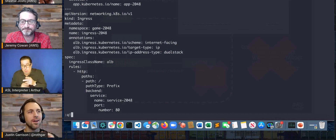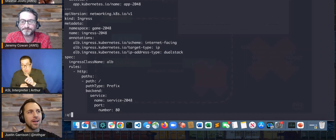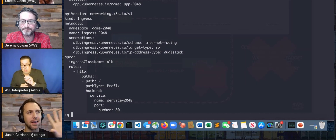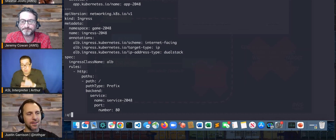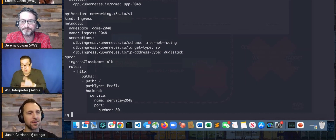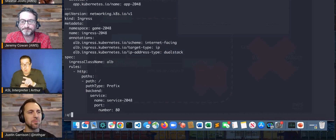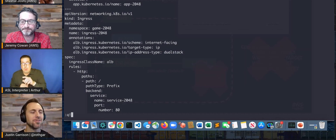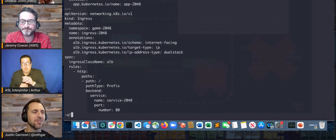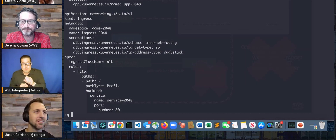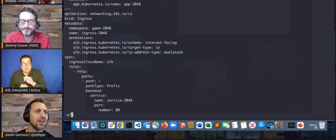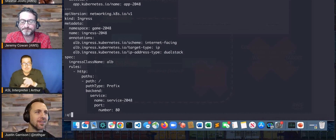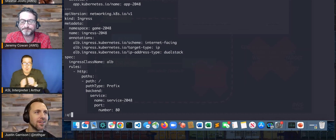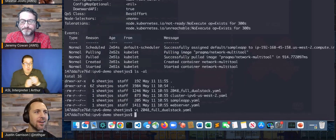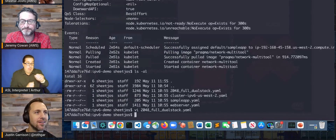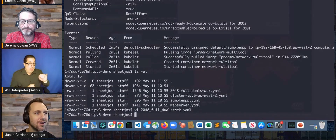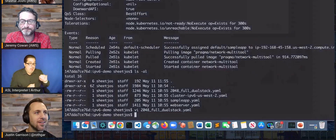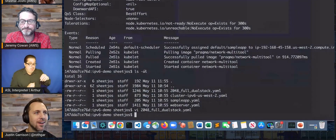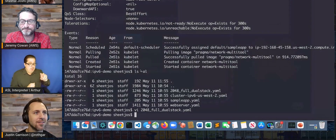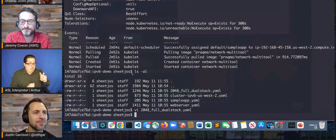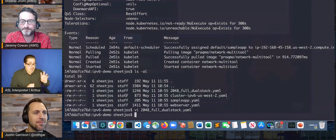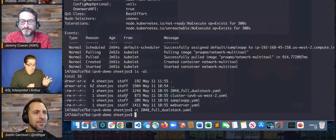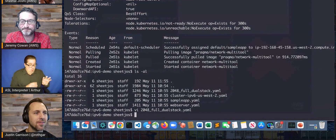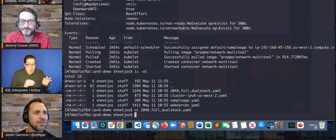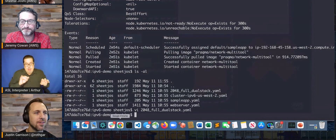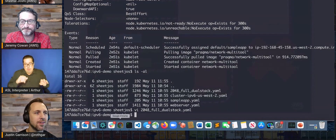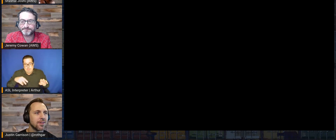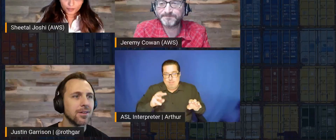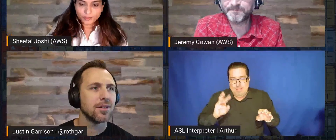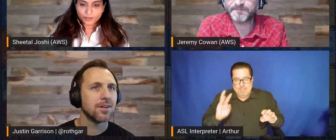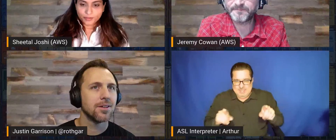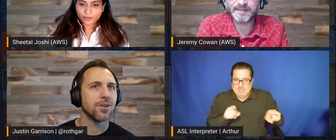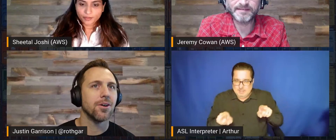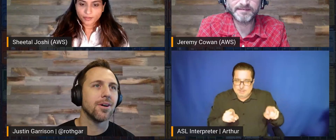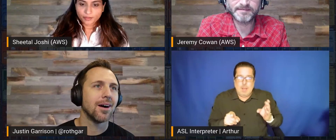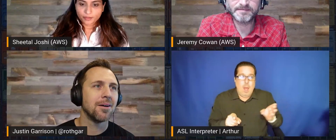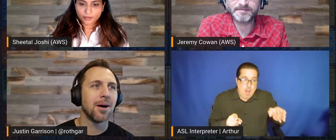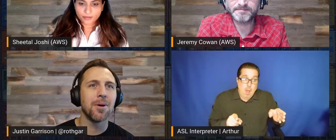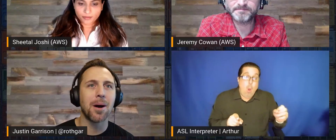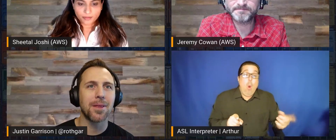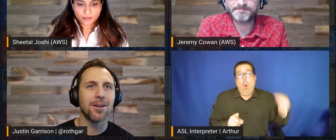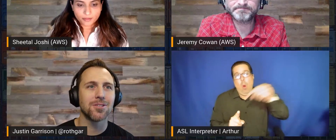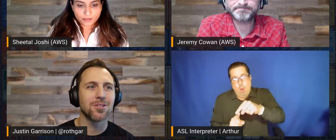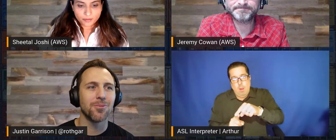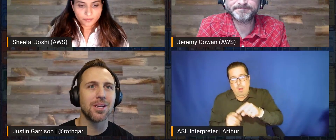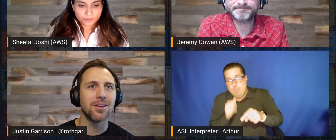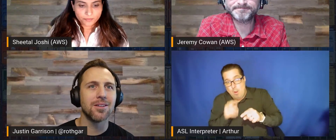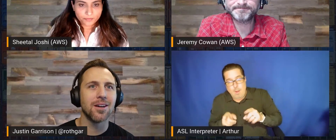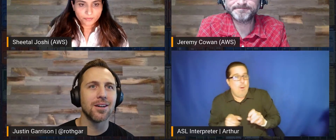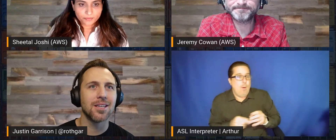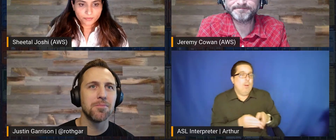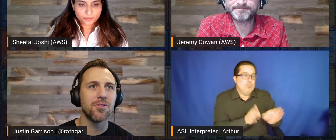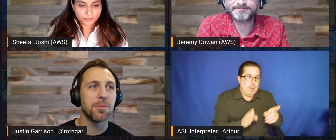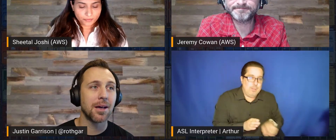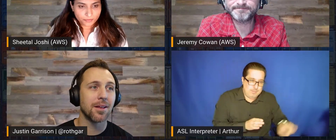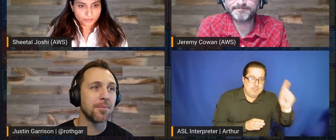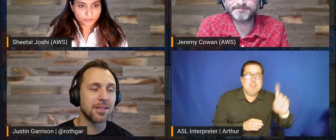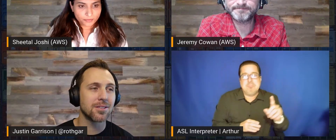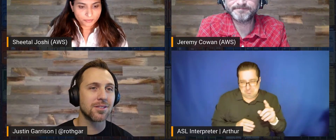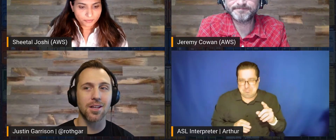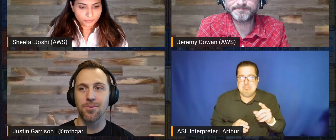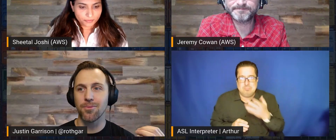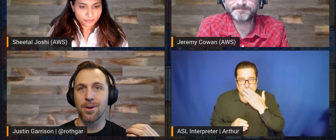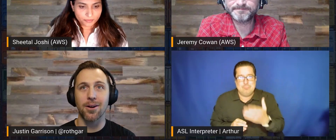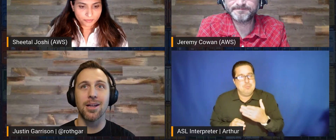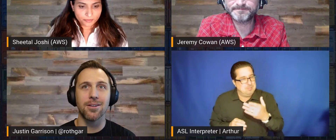IPv4, and the load balancer gets that. So yeah. Awesome. Sure. So I'm gonna pop that out just so that we can keep moving. But I